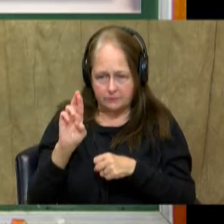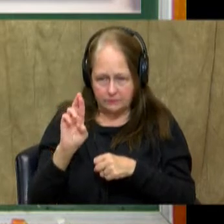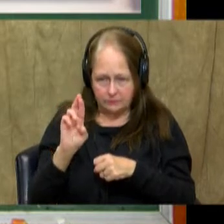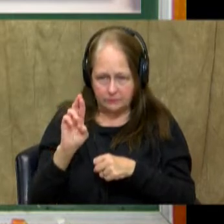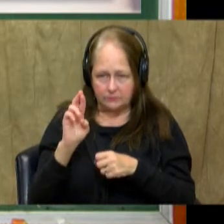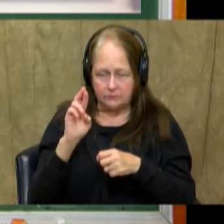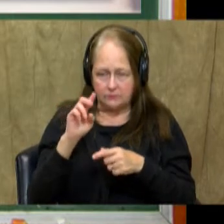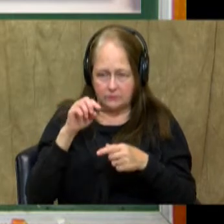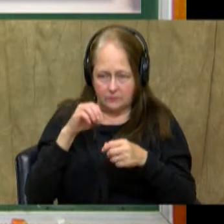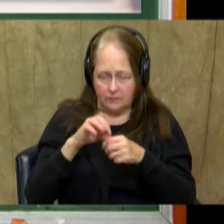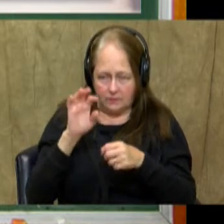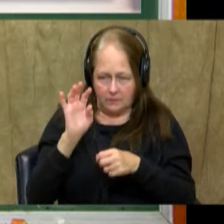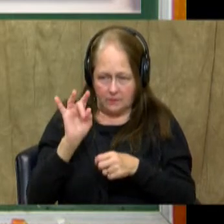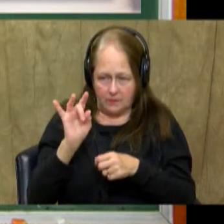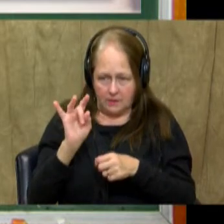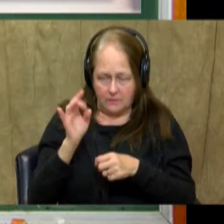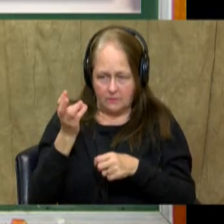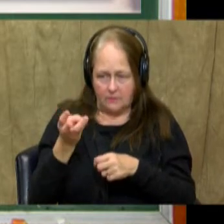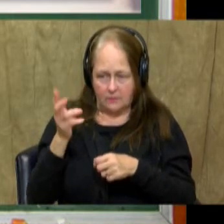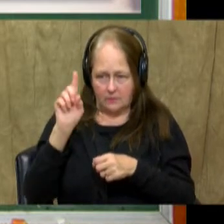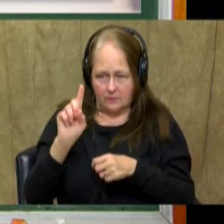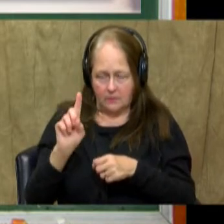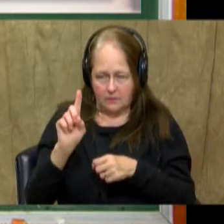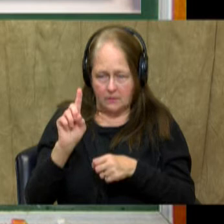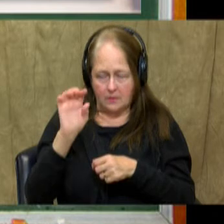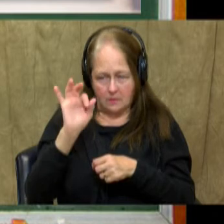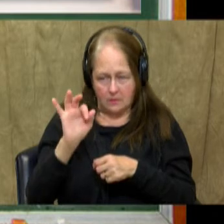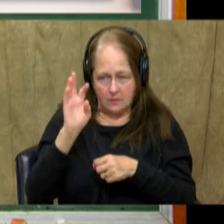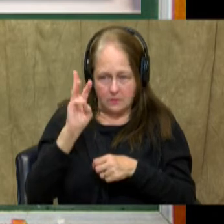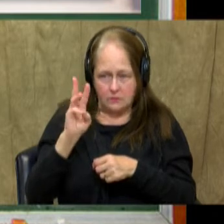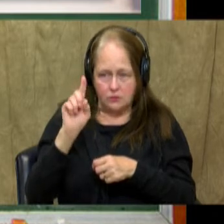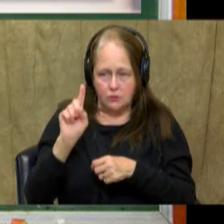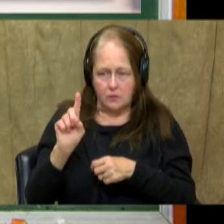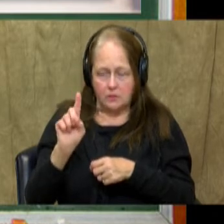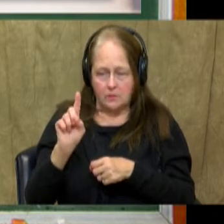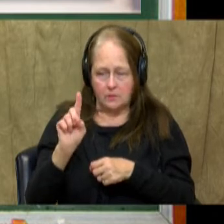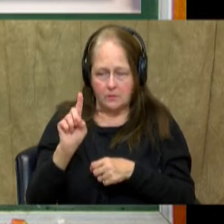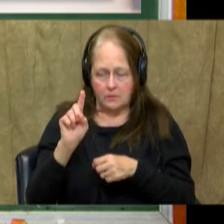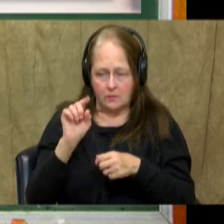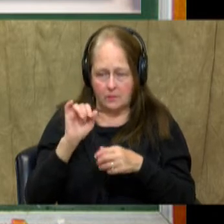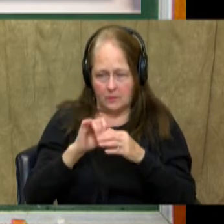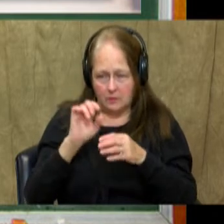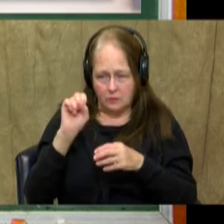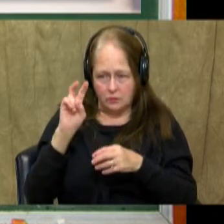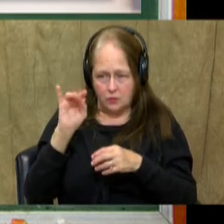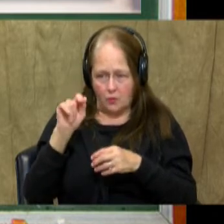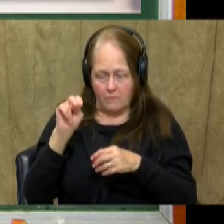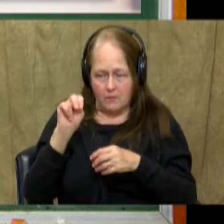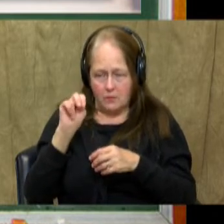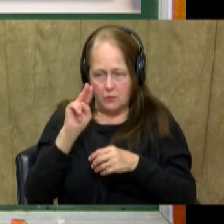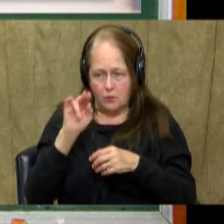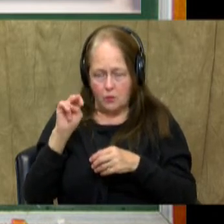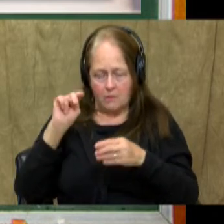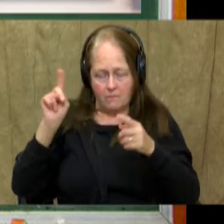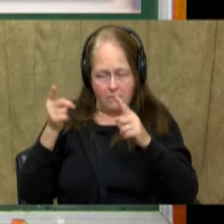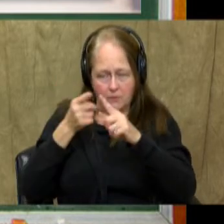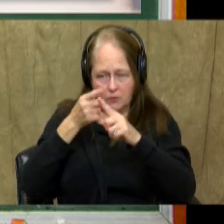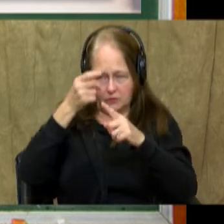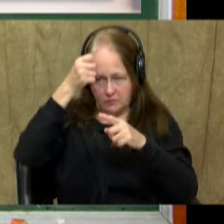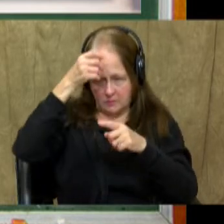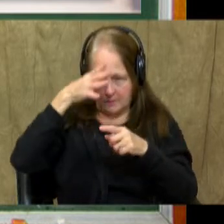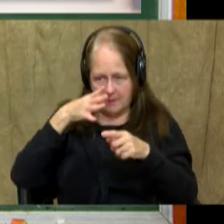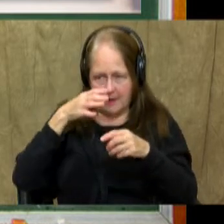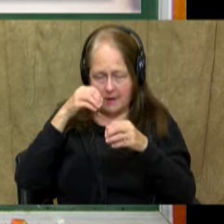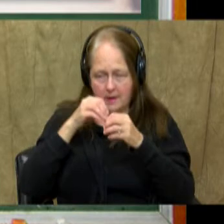So in 1961, The Soviet Union sent the first man